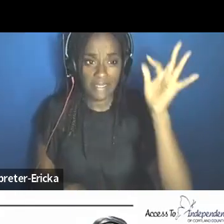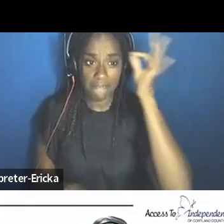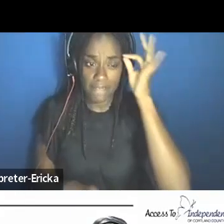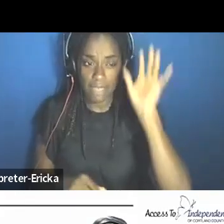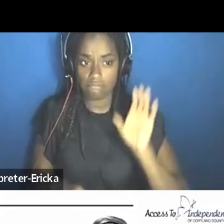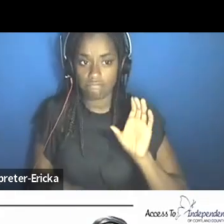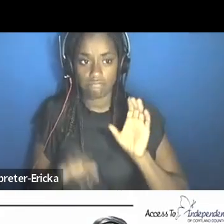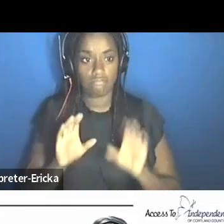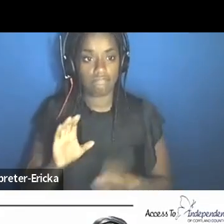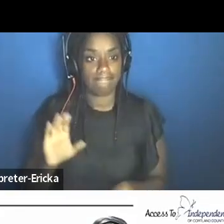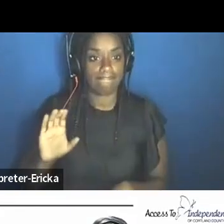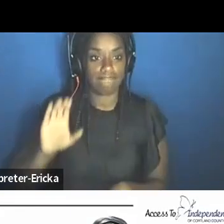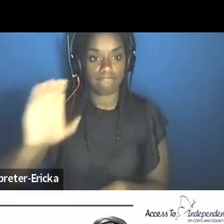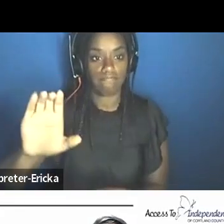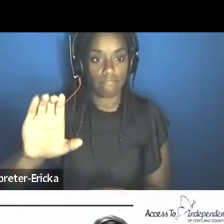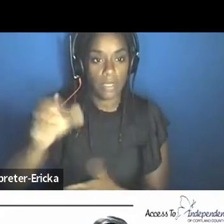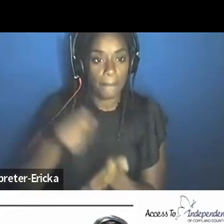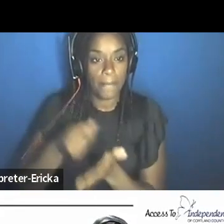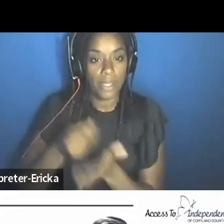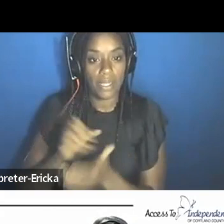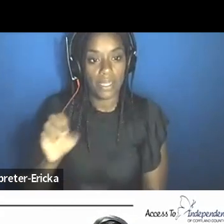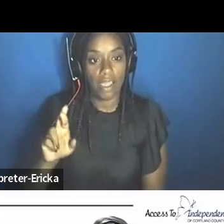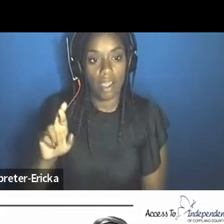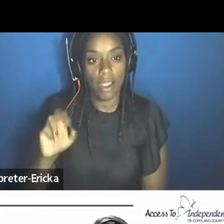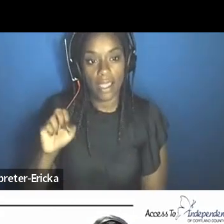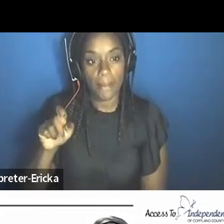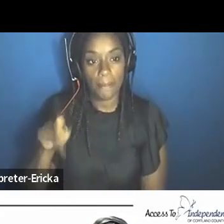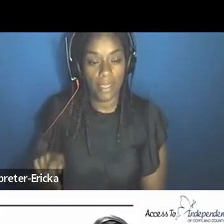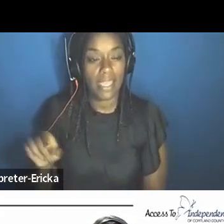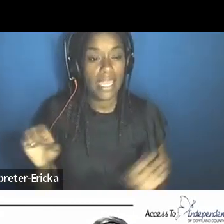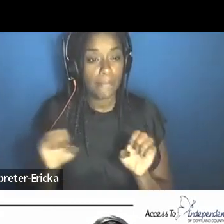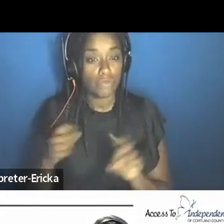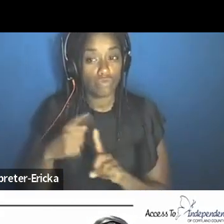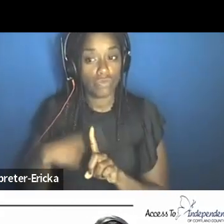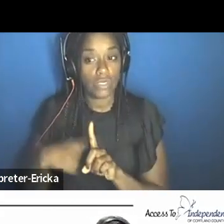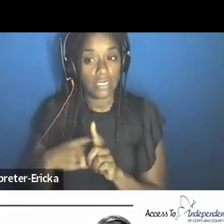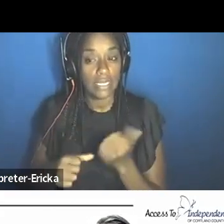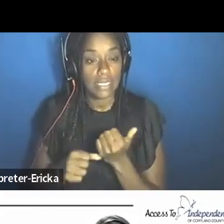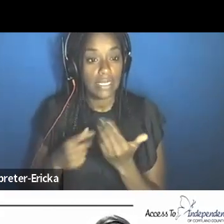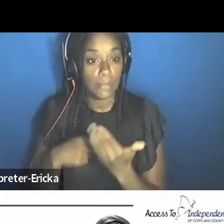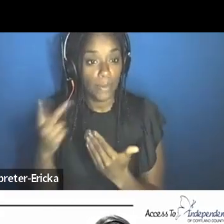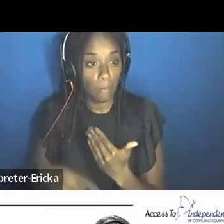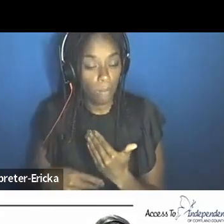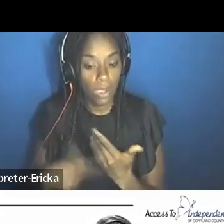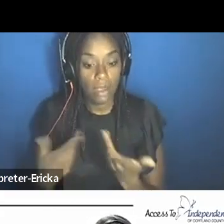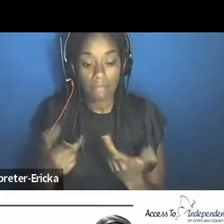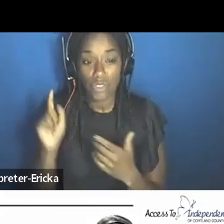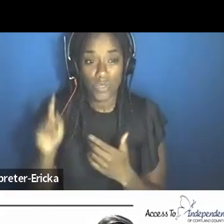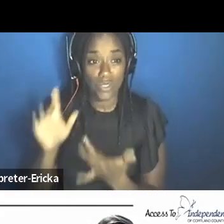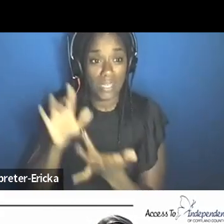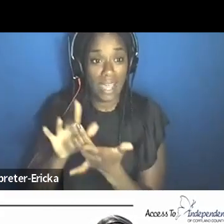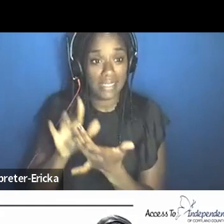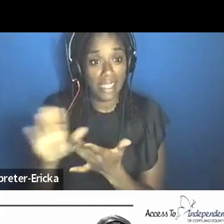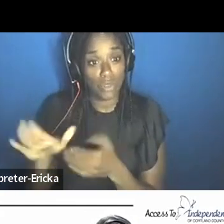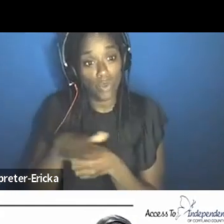money, and it's called ERAP, E-R-A-P, Emergency Rental Assistance Programs. And you just need to contact